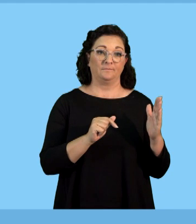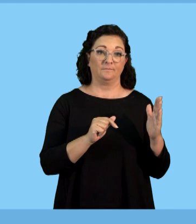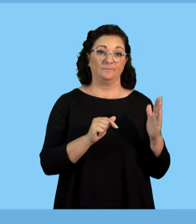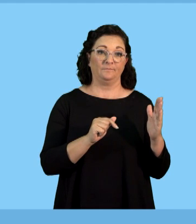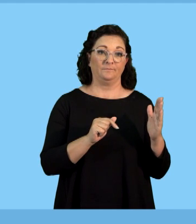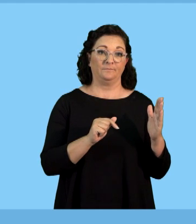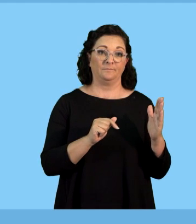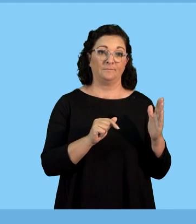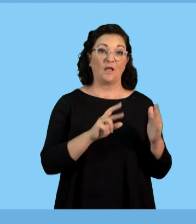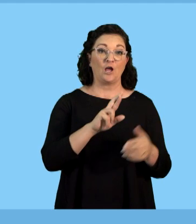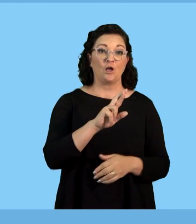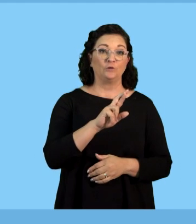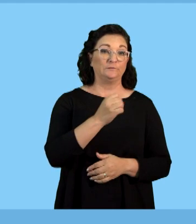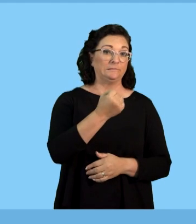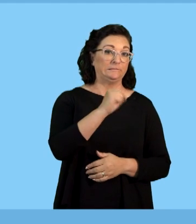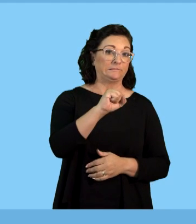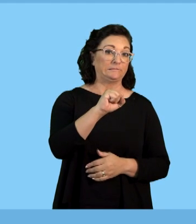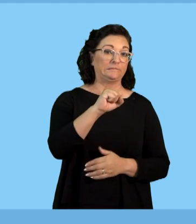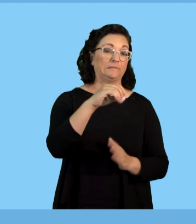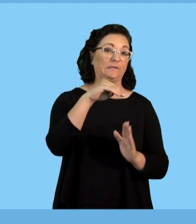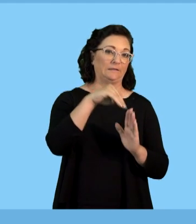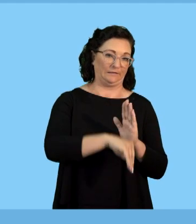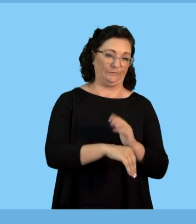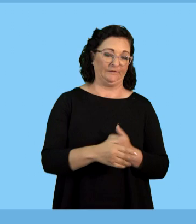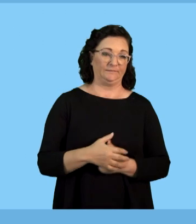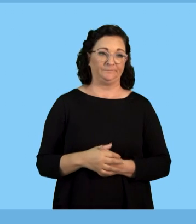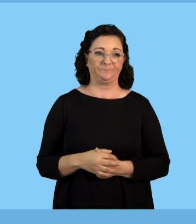decreases the resistance.